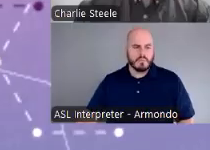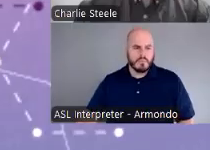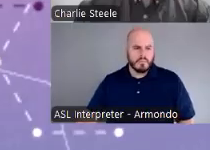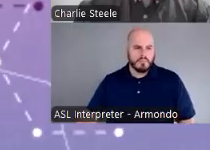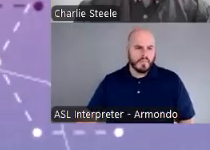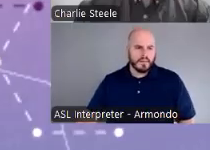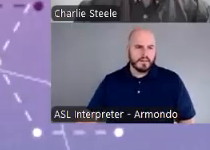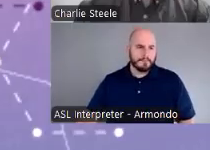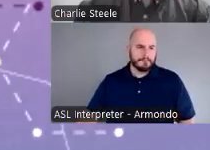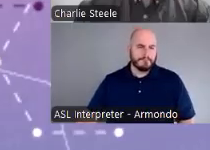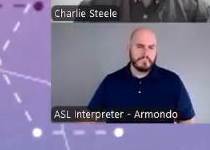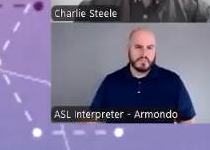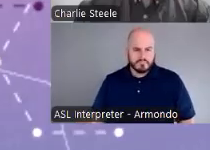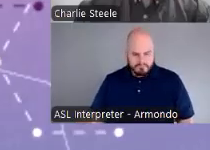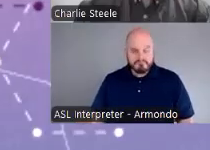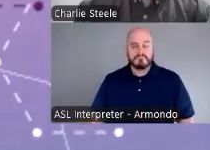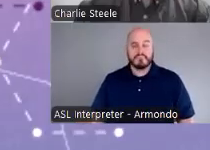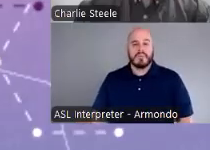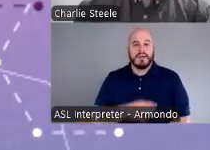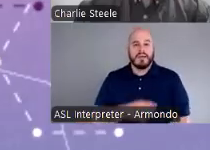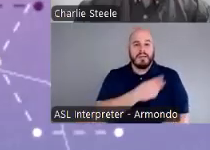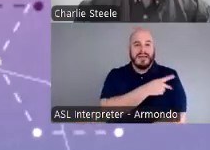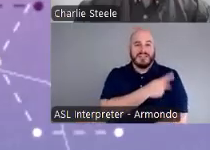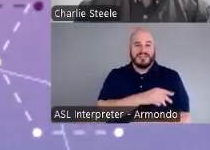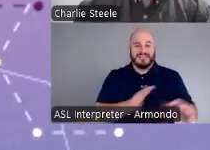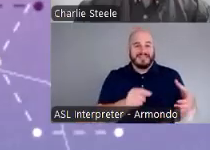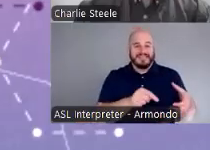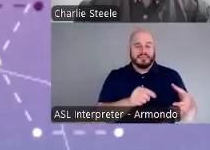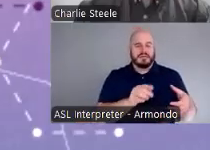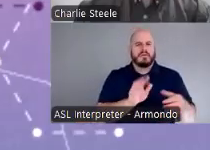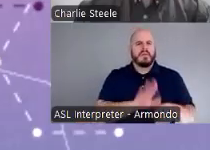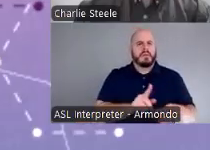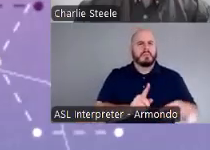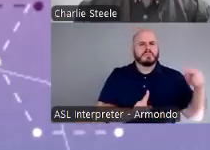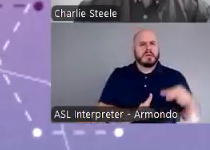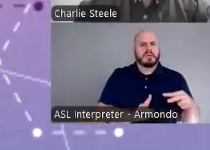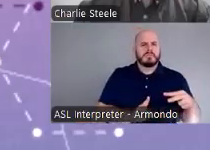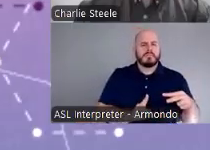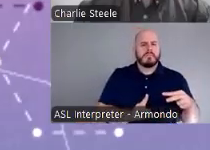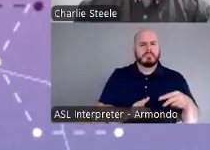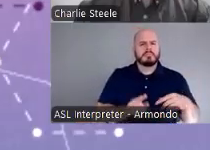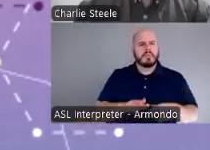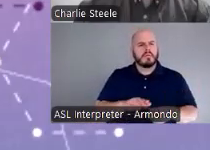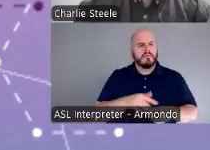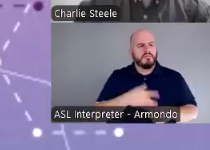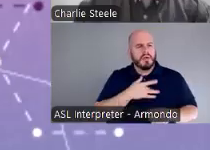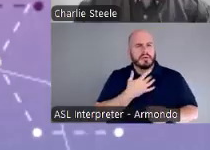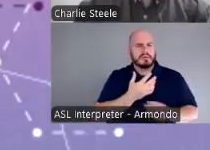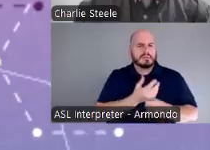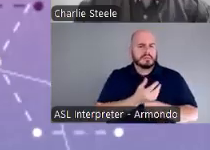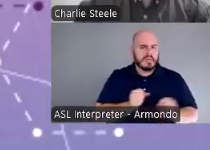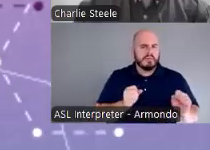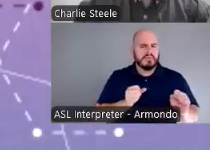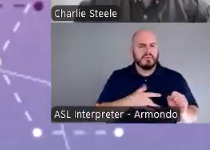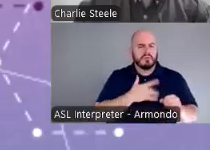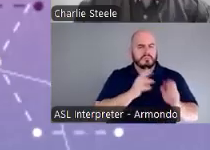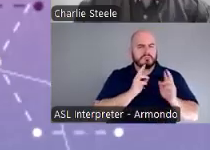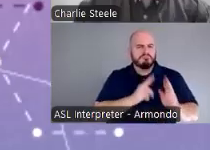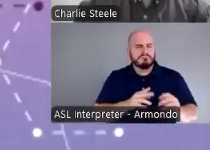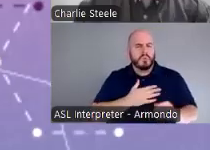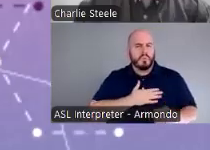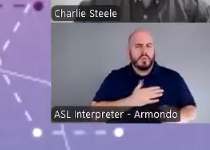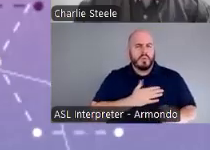So patients, from their perspective, they feel safe, respected, and they feel open to sharing